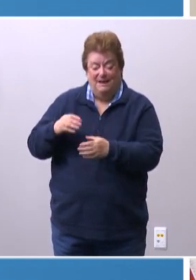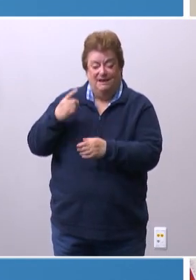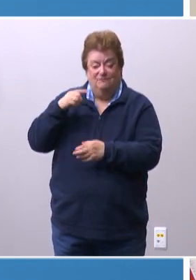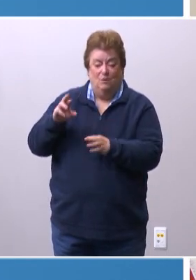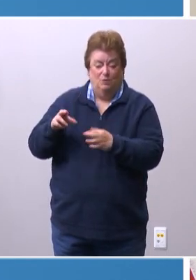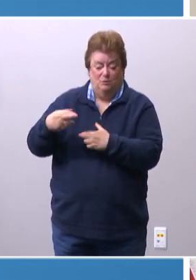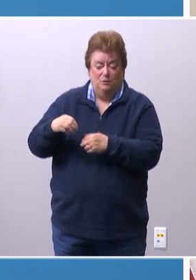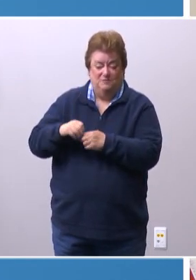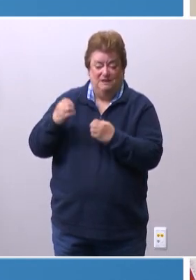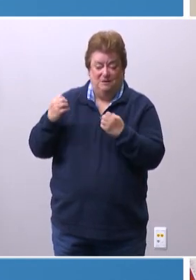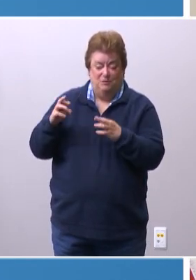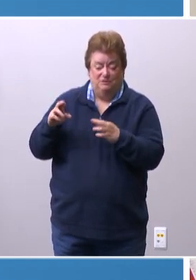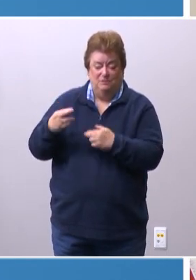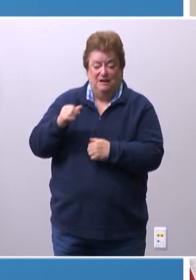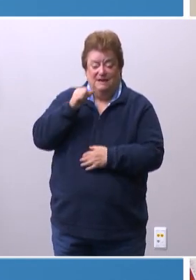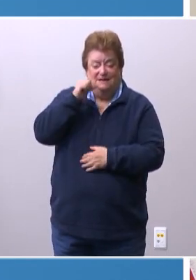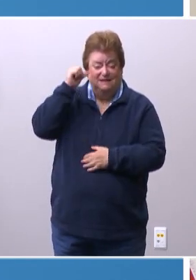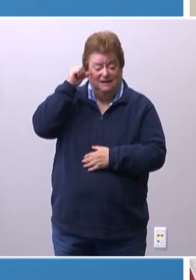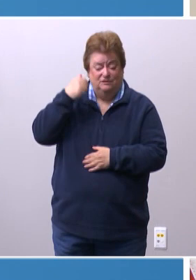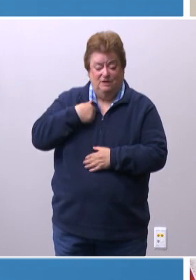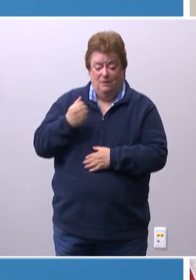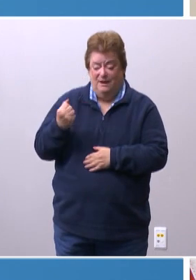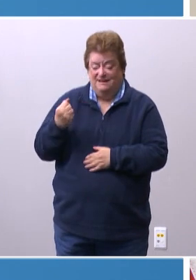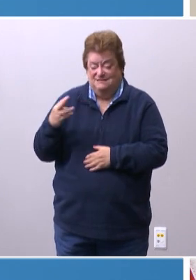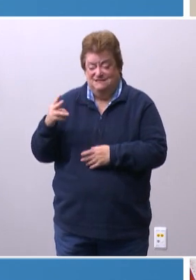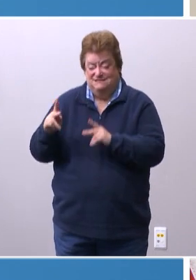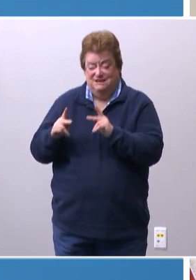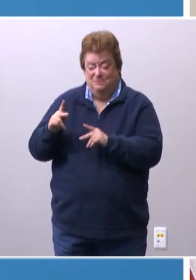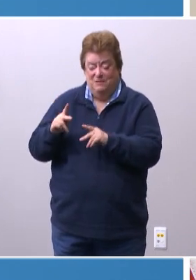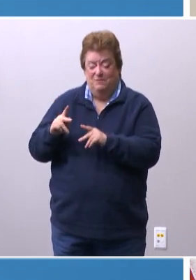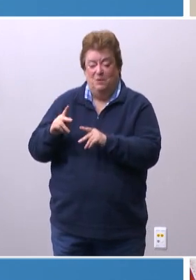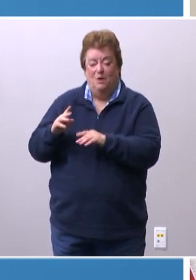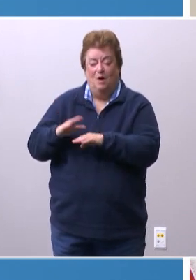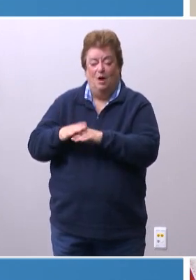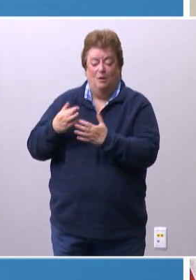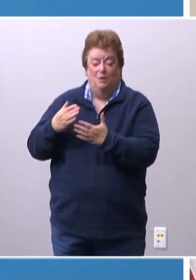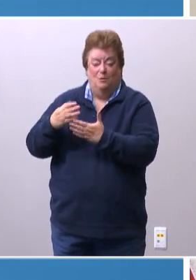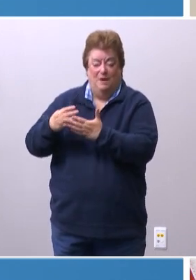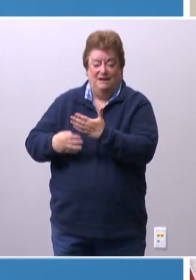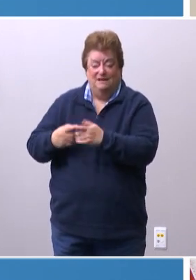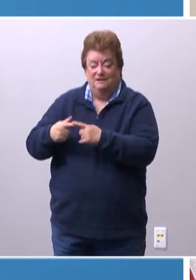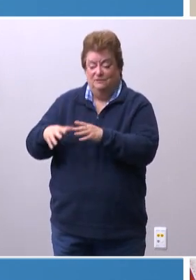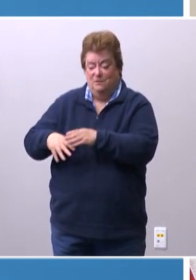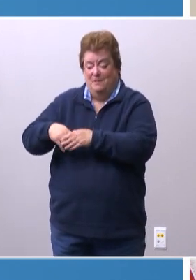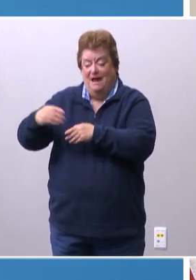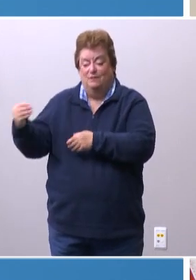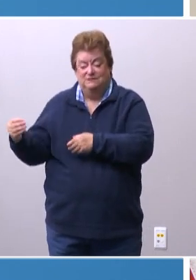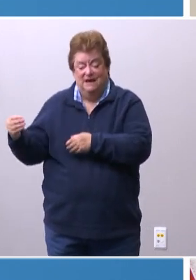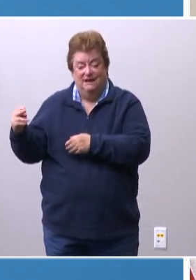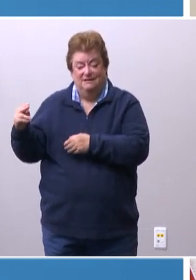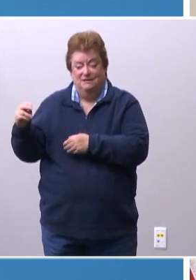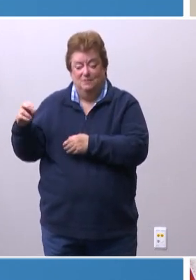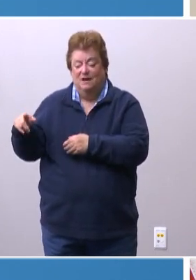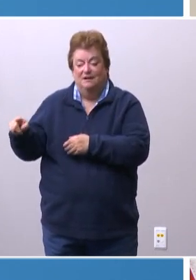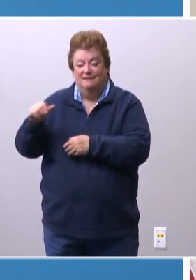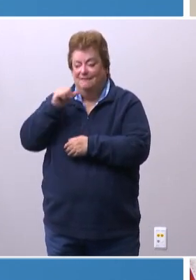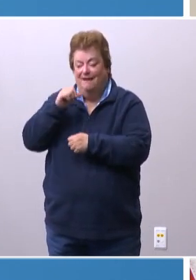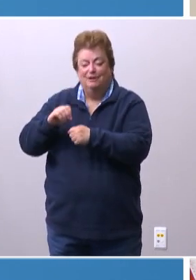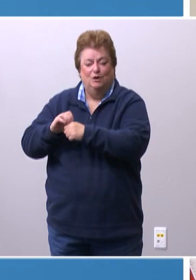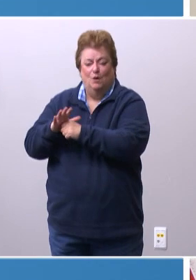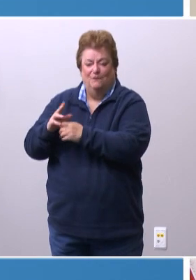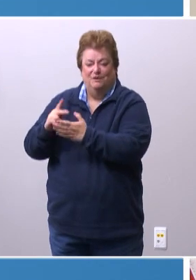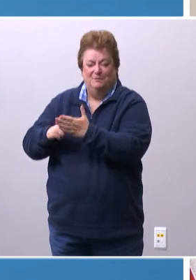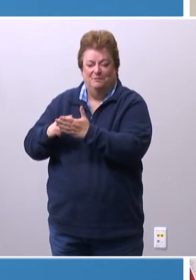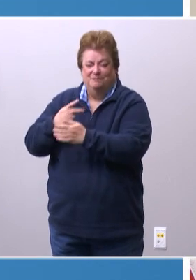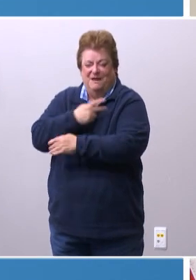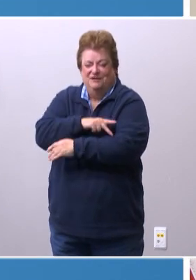department. Yesterday, we had 16 folks on a waiting list from Greater Nebraska. These were not COVID patients. These were patients like the one